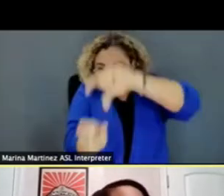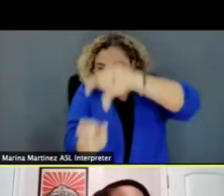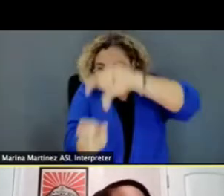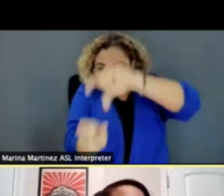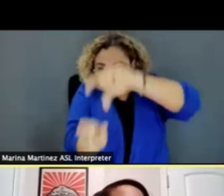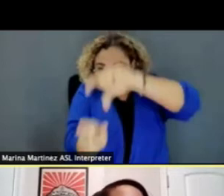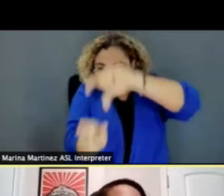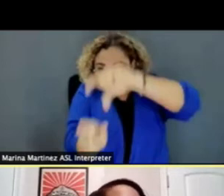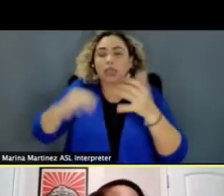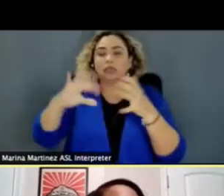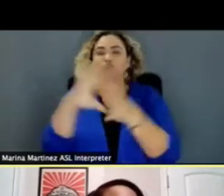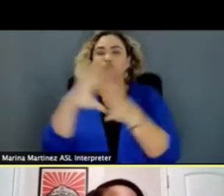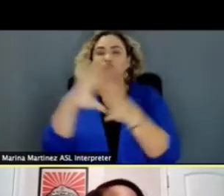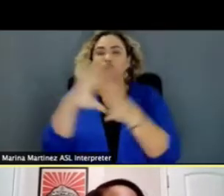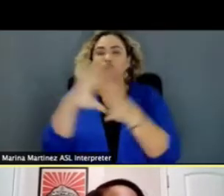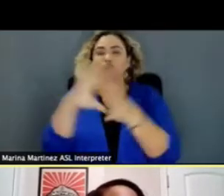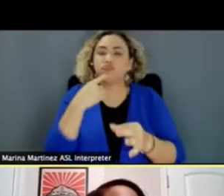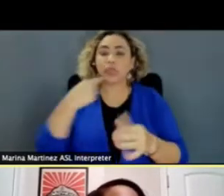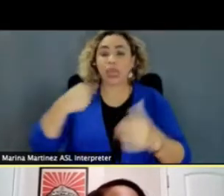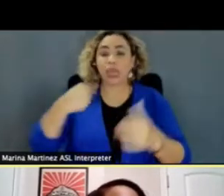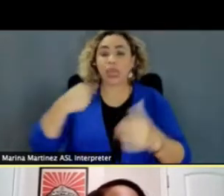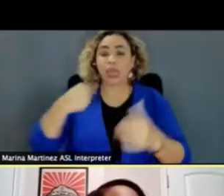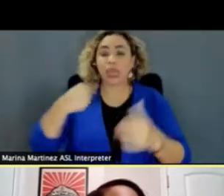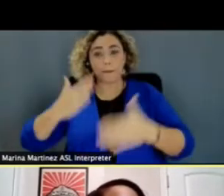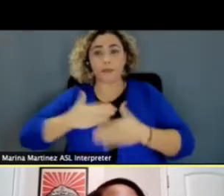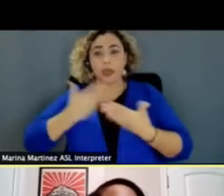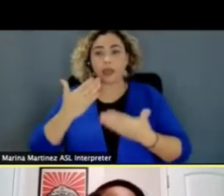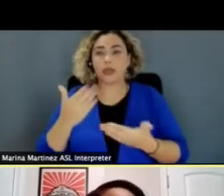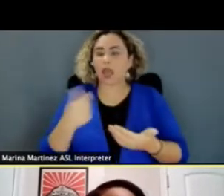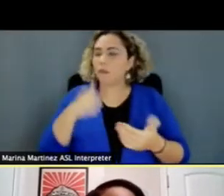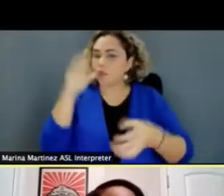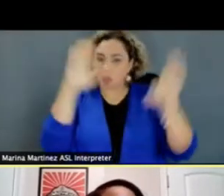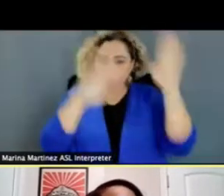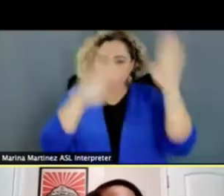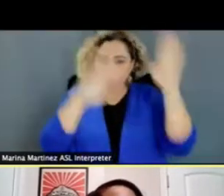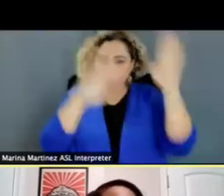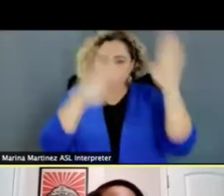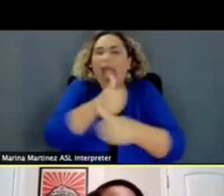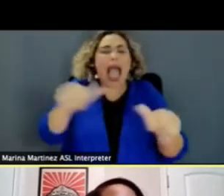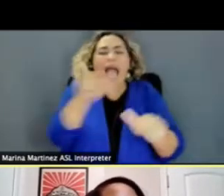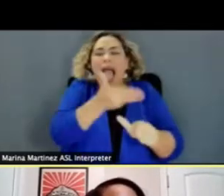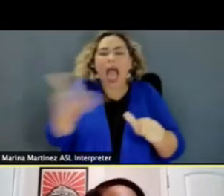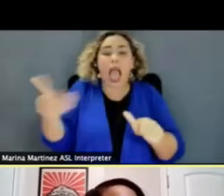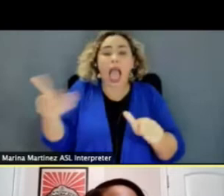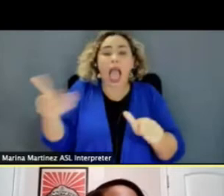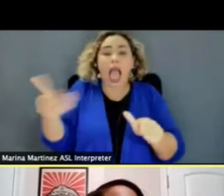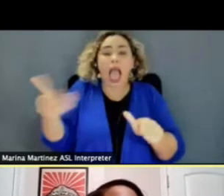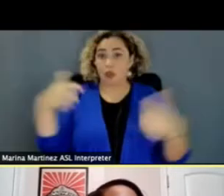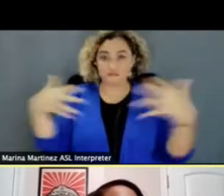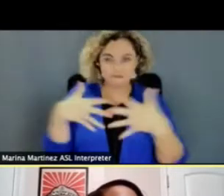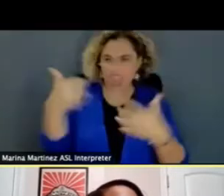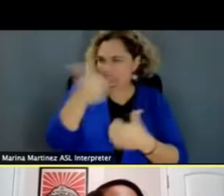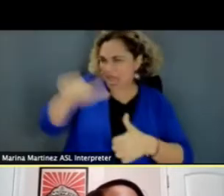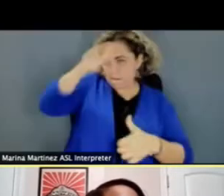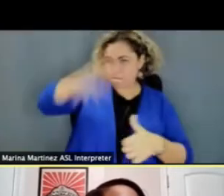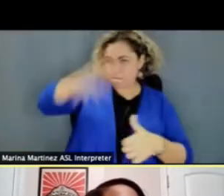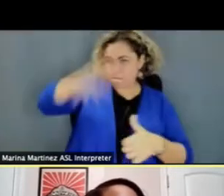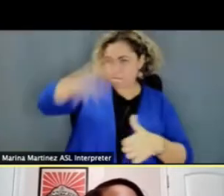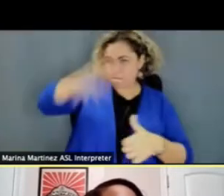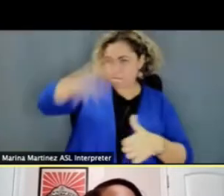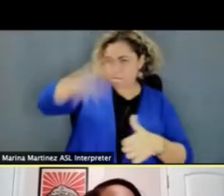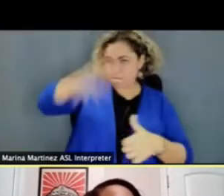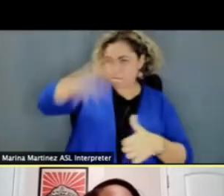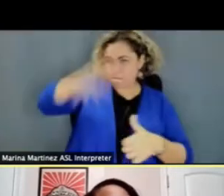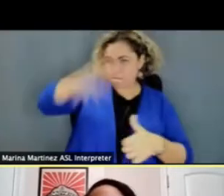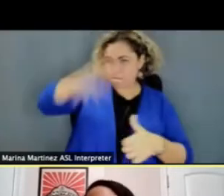in the speech were, "I'm happy tonight. I'm not worried about anything. I'm not fearing any man. Mine eyes have seen